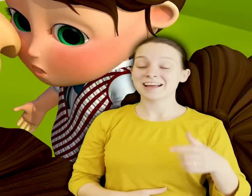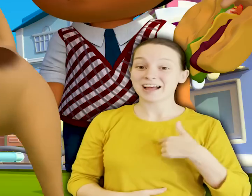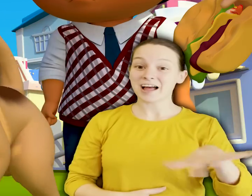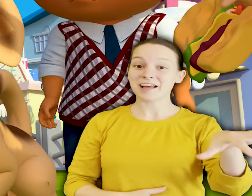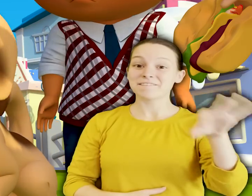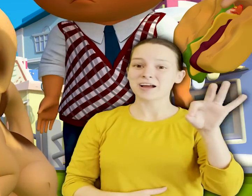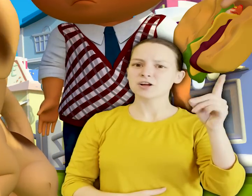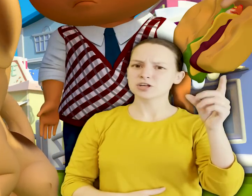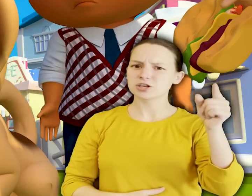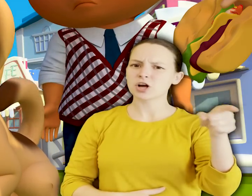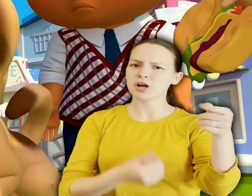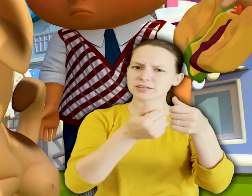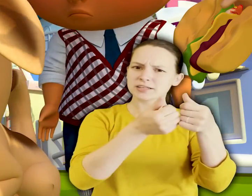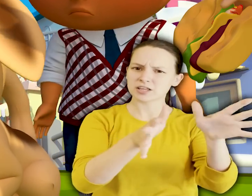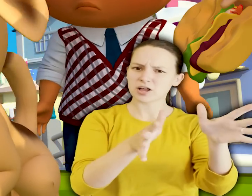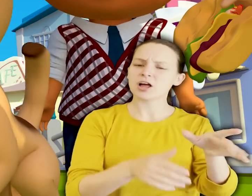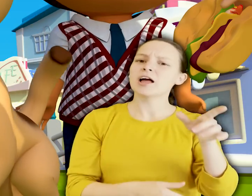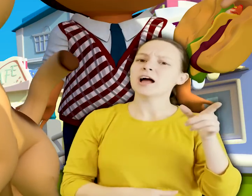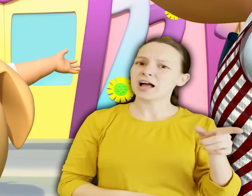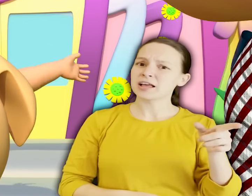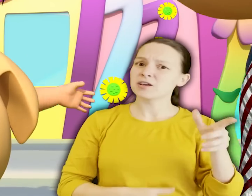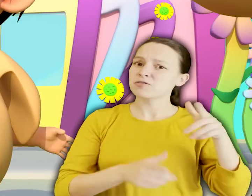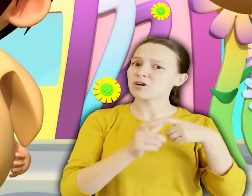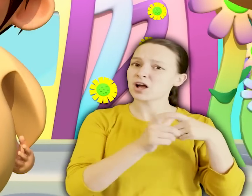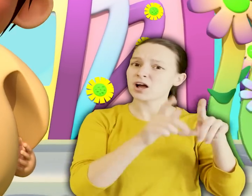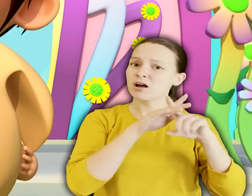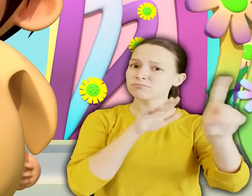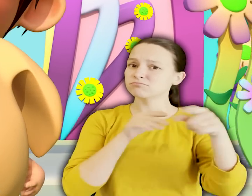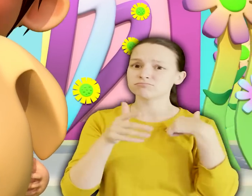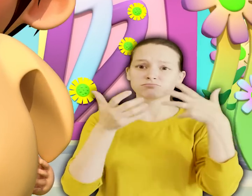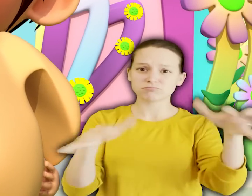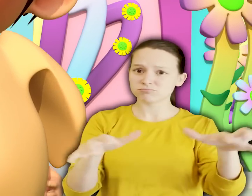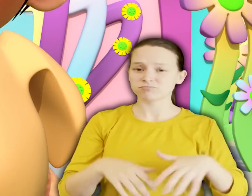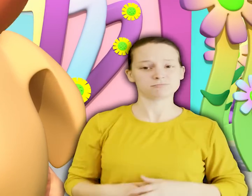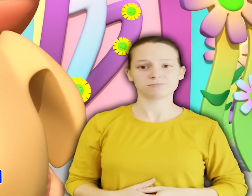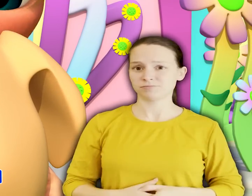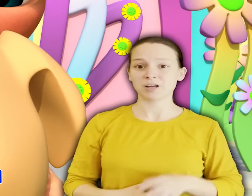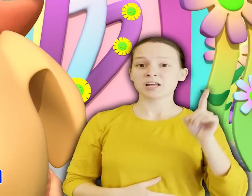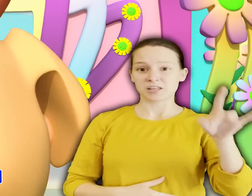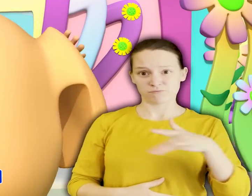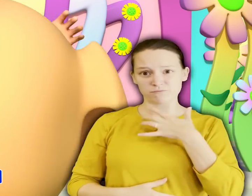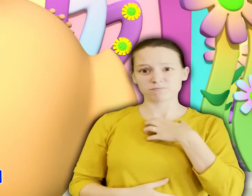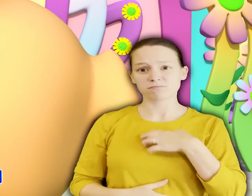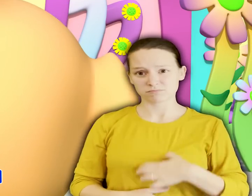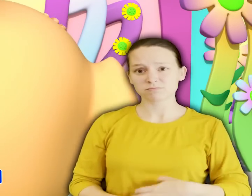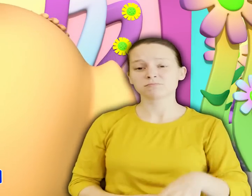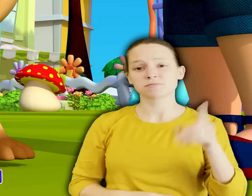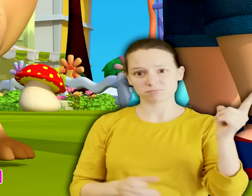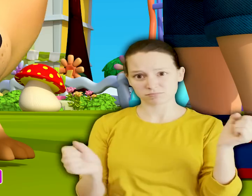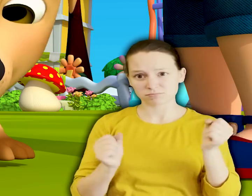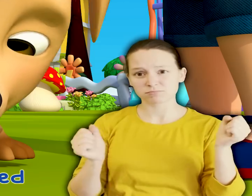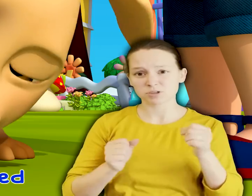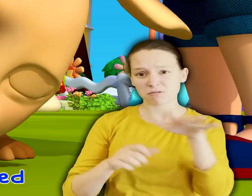dog I found a dog astray don't want him to run away he feels hungry